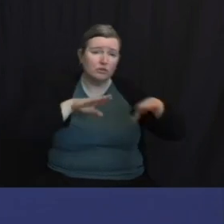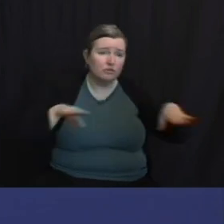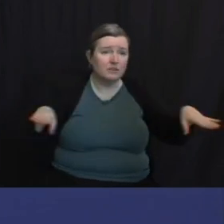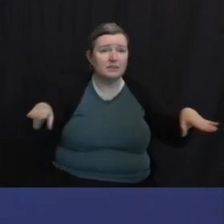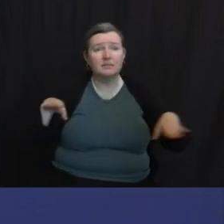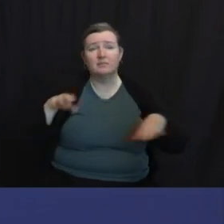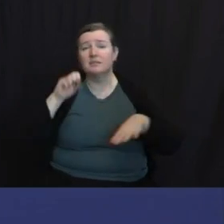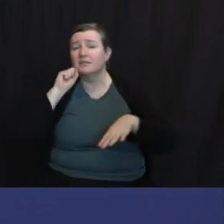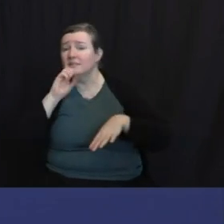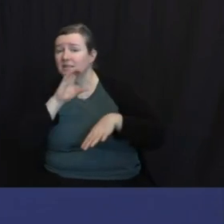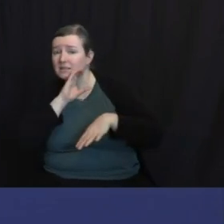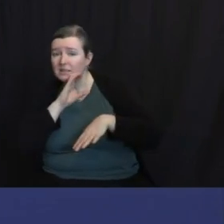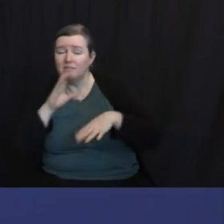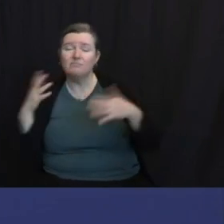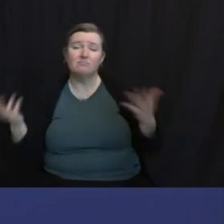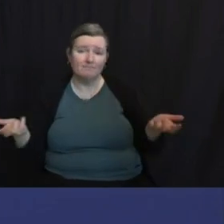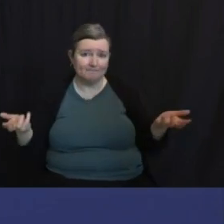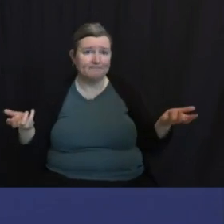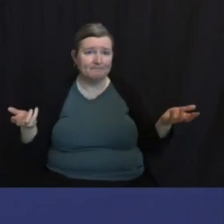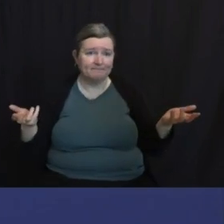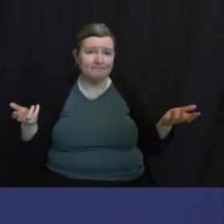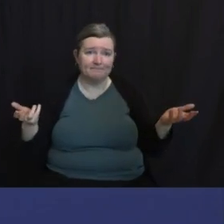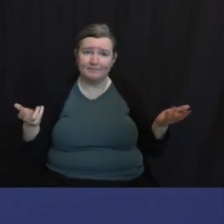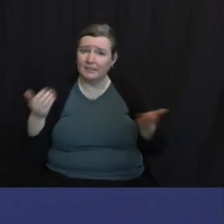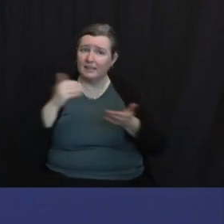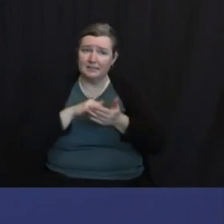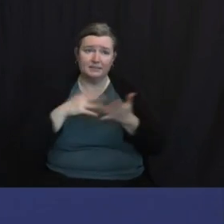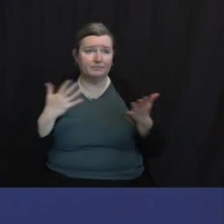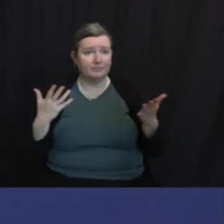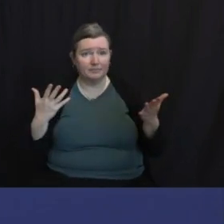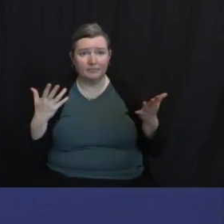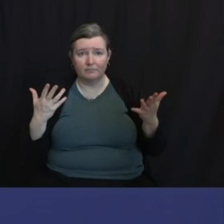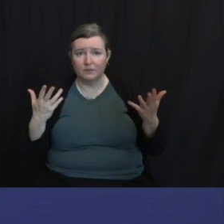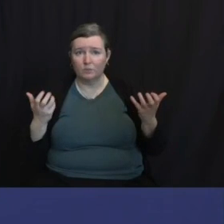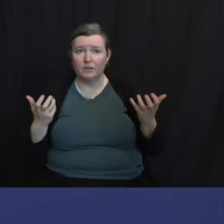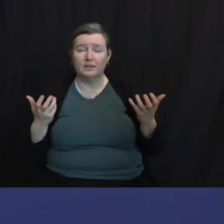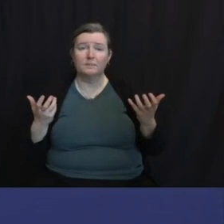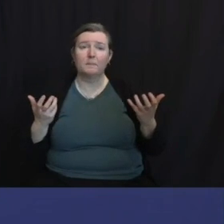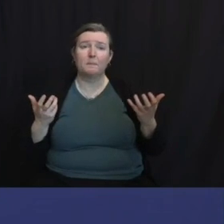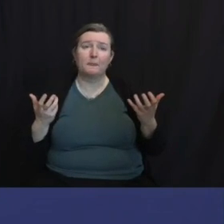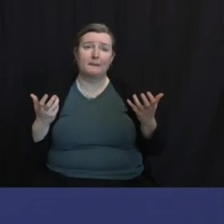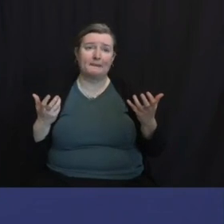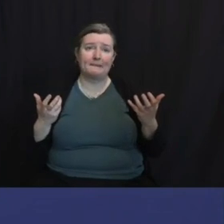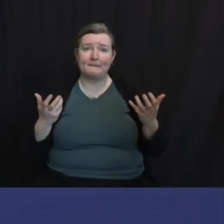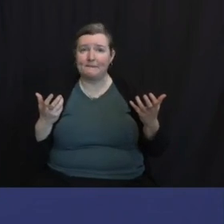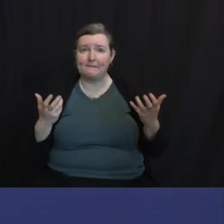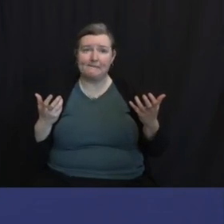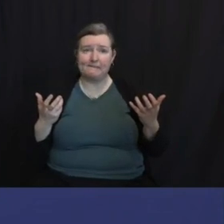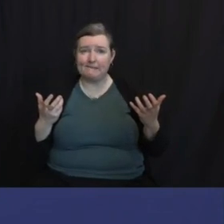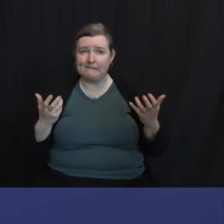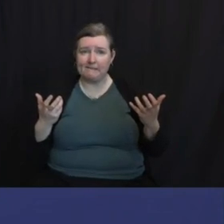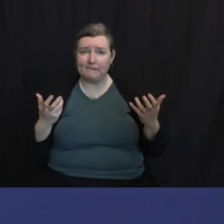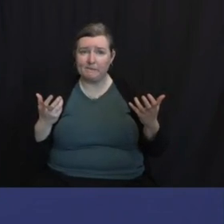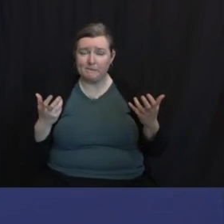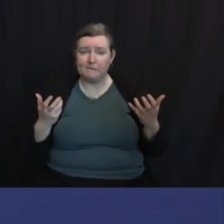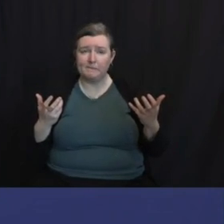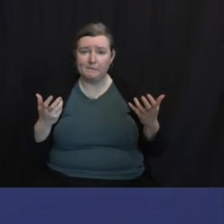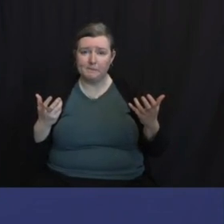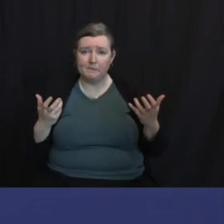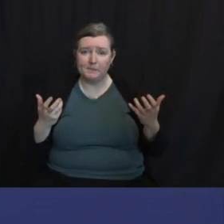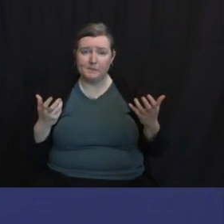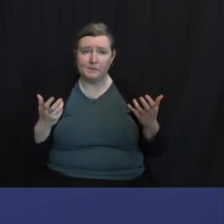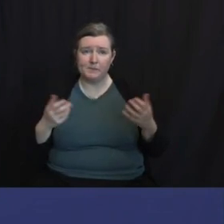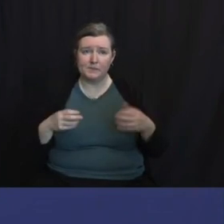I think, again, if you're looking for sort of plus or minus guidance, Easter